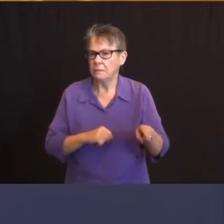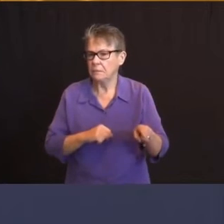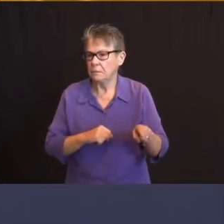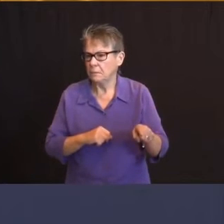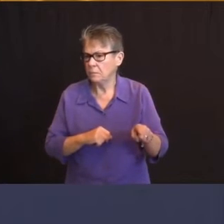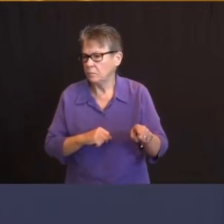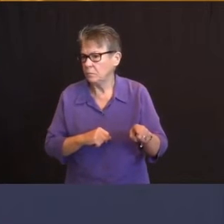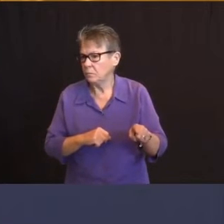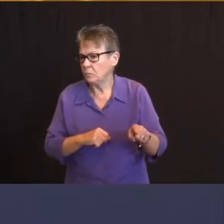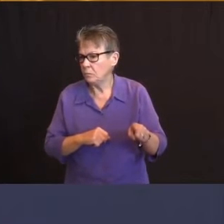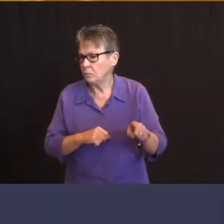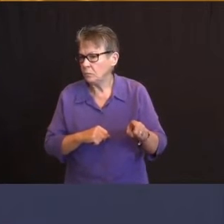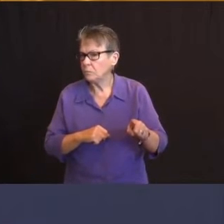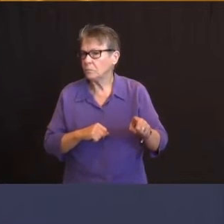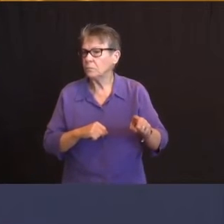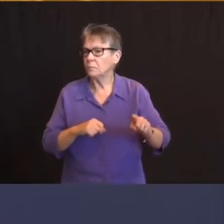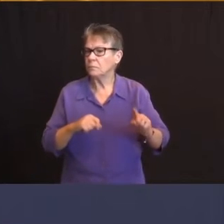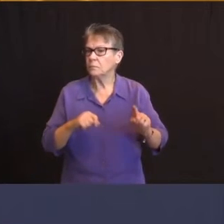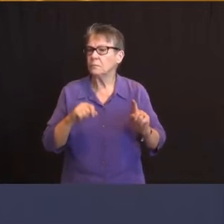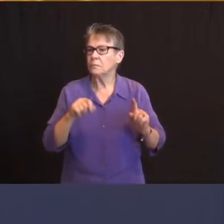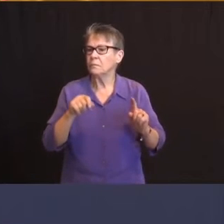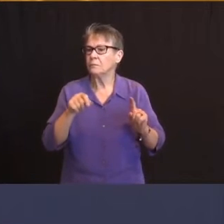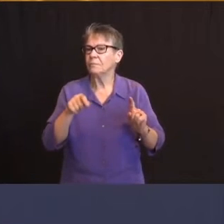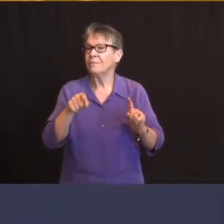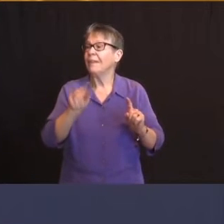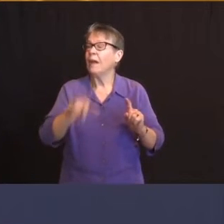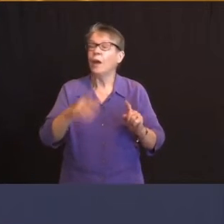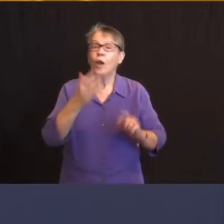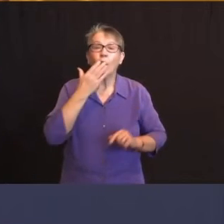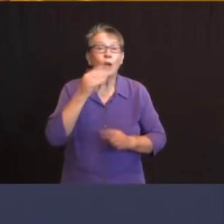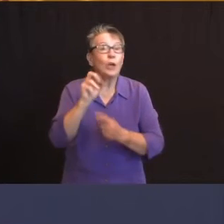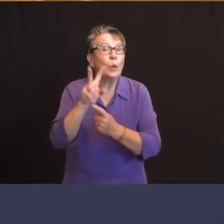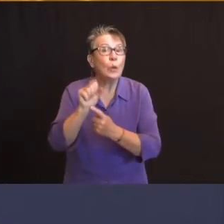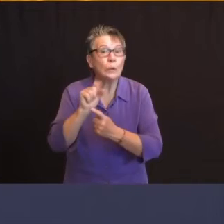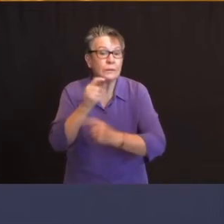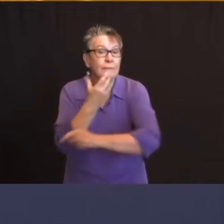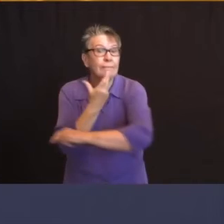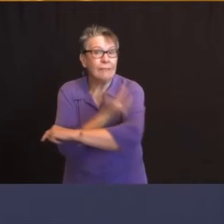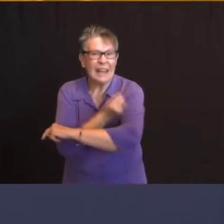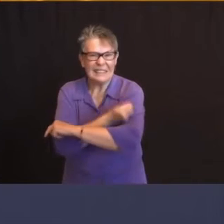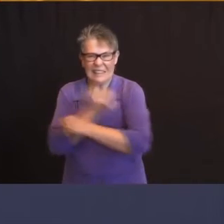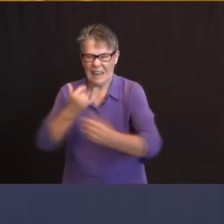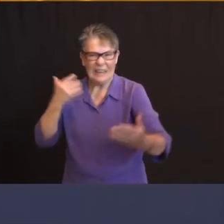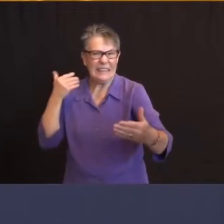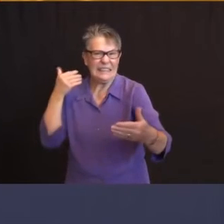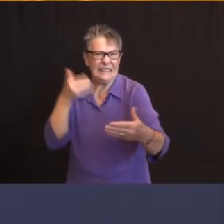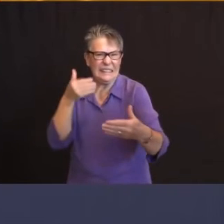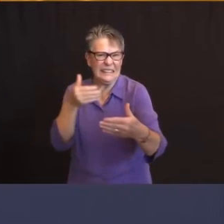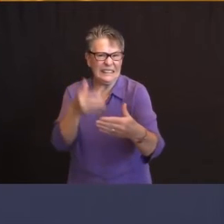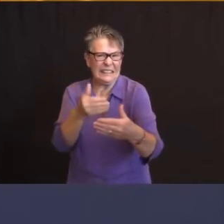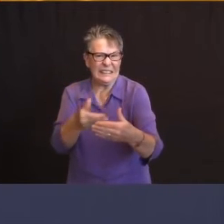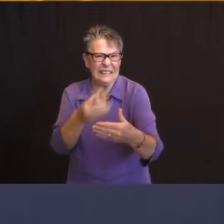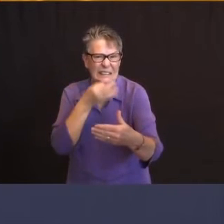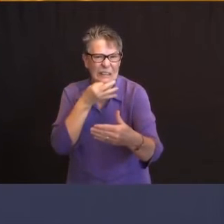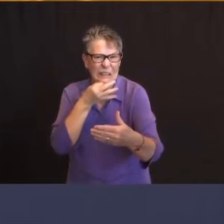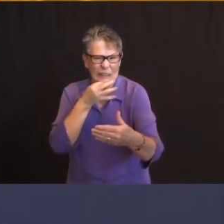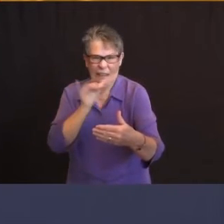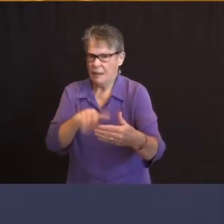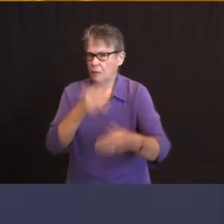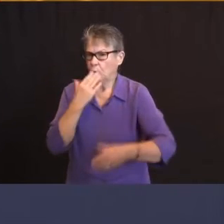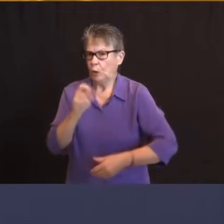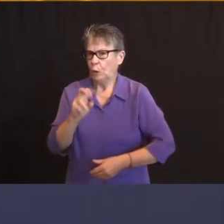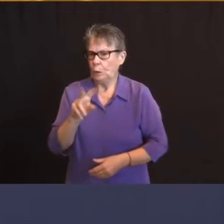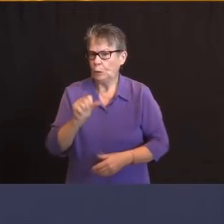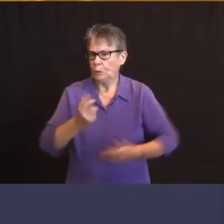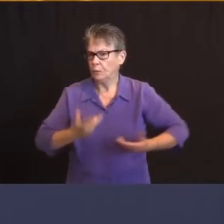care. So thank you. John, welcome back. I didn't mean to make you wait, but I figured you had waited 5 or 6 months. You wouldn't be mad at to waiting a few more